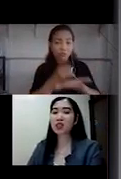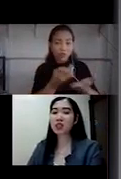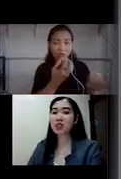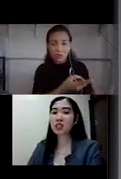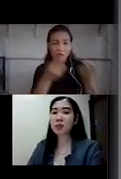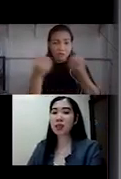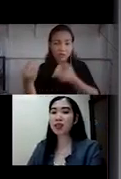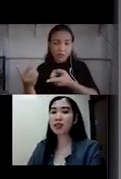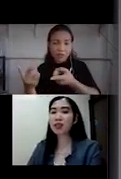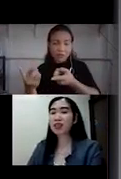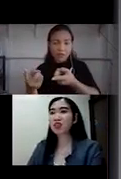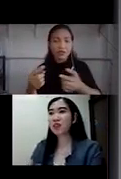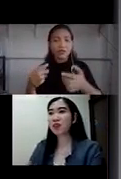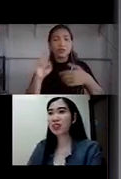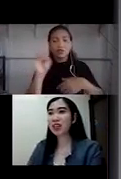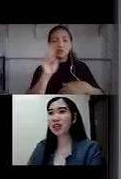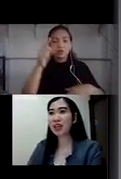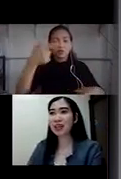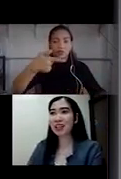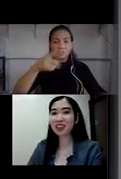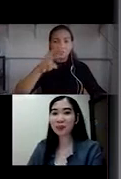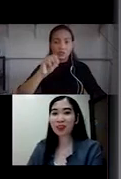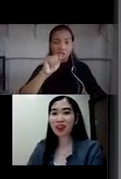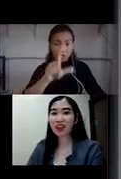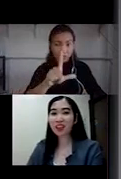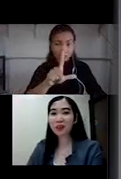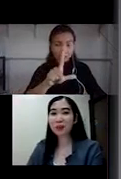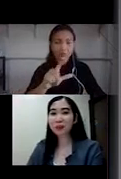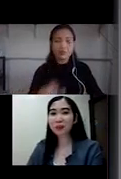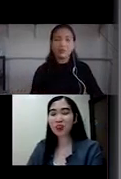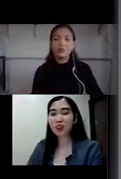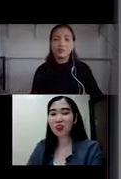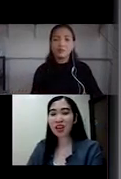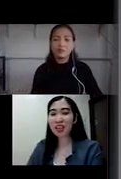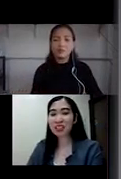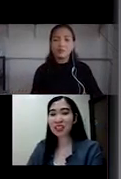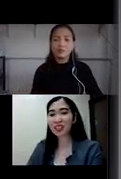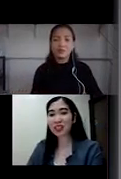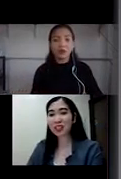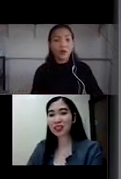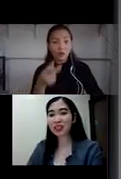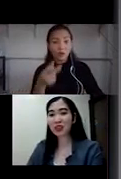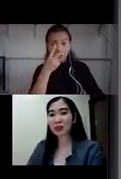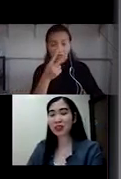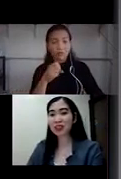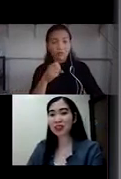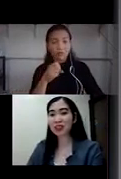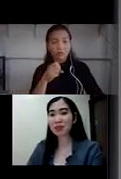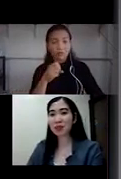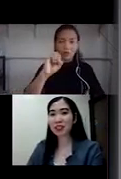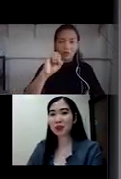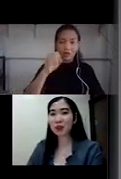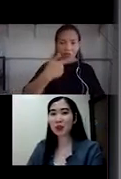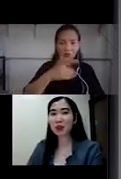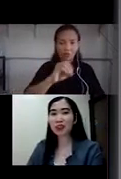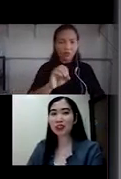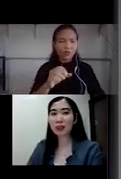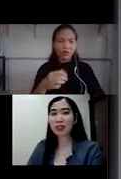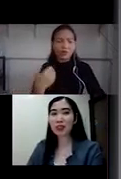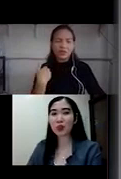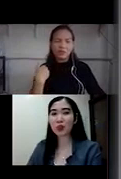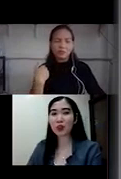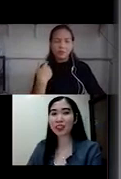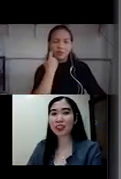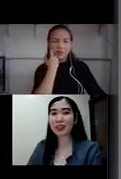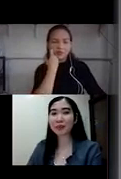can use Gmail. Sorry for the logo ha, kasi hindi pa yan yung updated. Iba na yung logo niya, iba